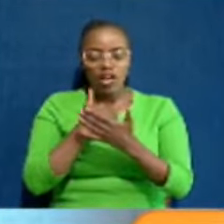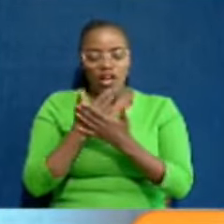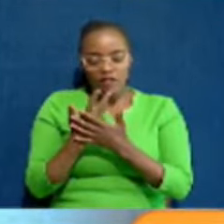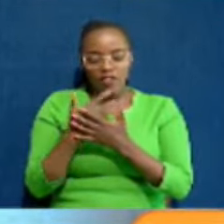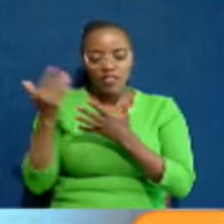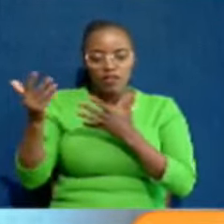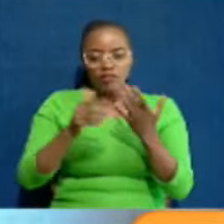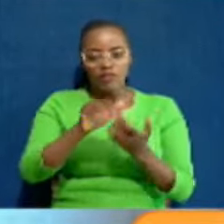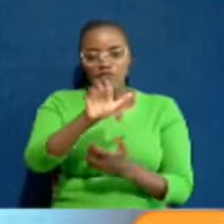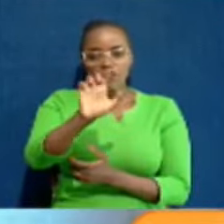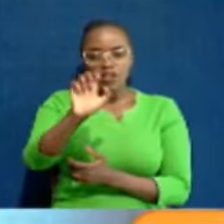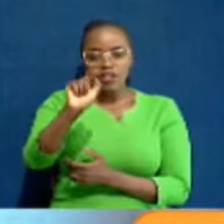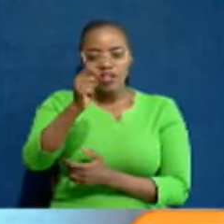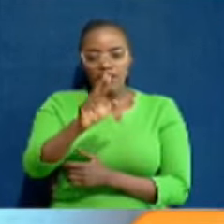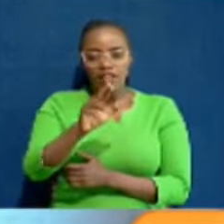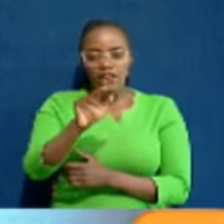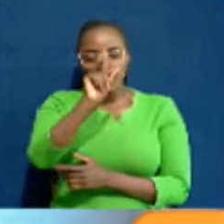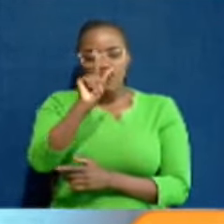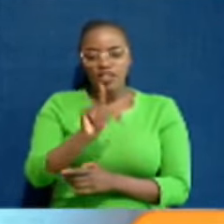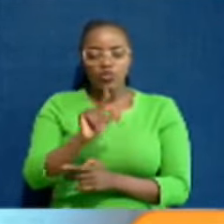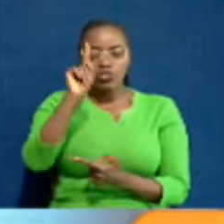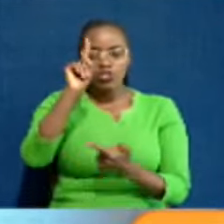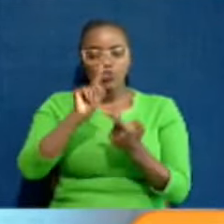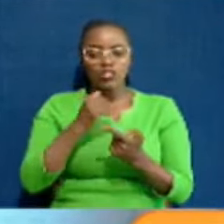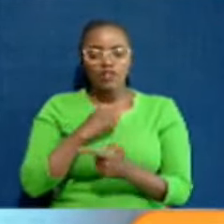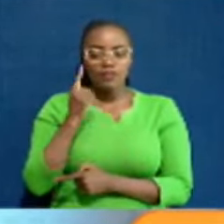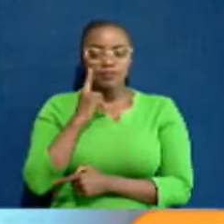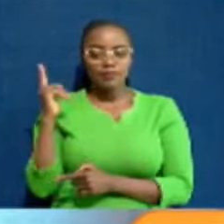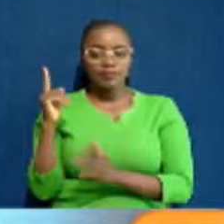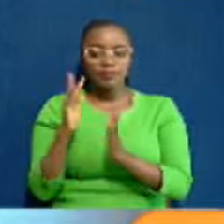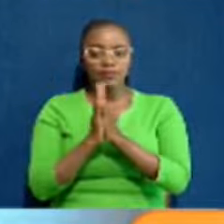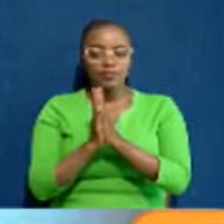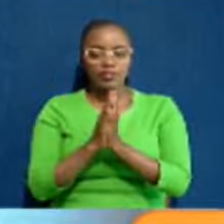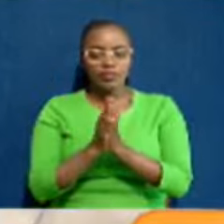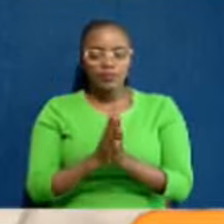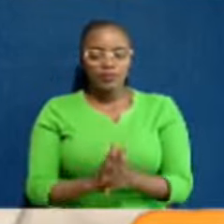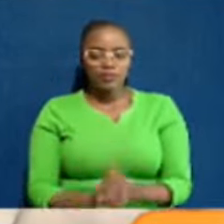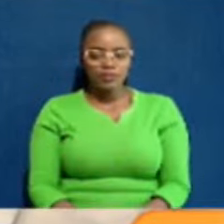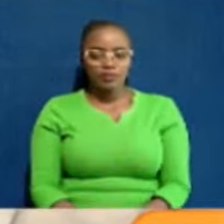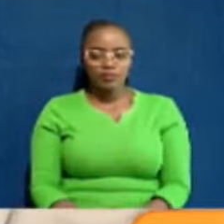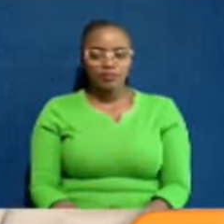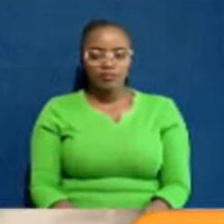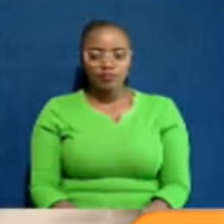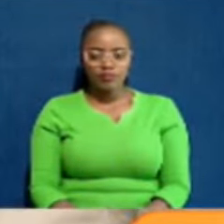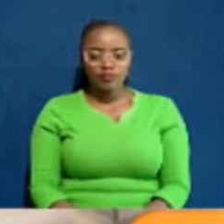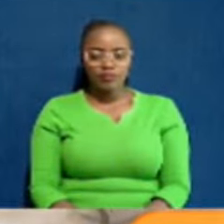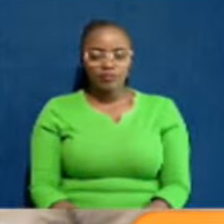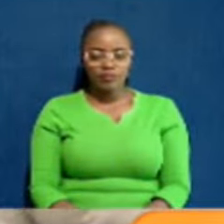imported leather products into the region is reduced. Jimmy Mbogo has more. Nice.